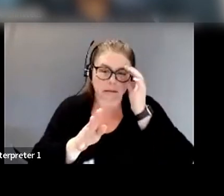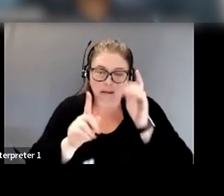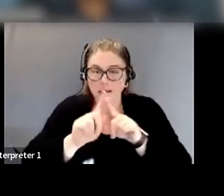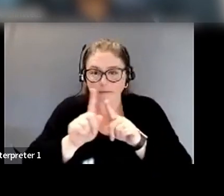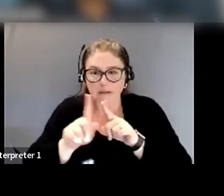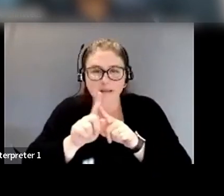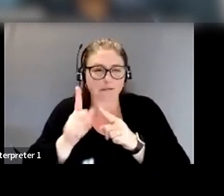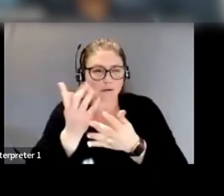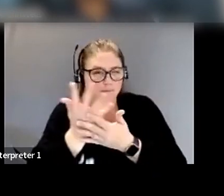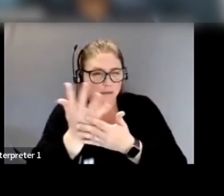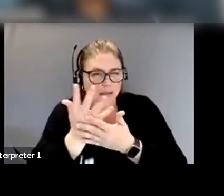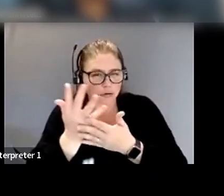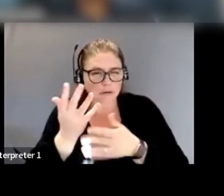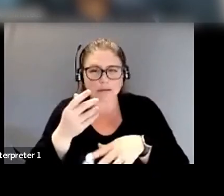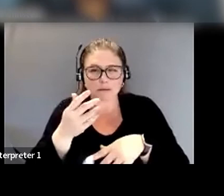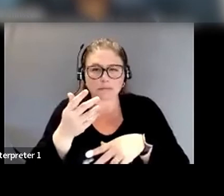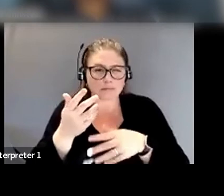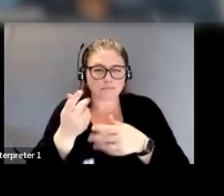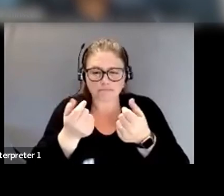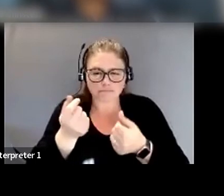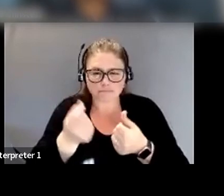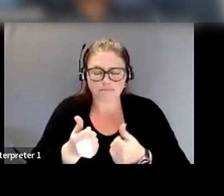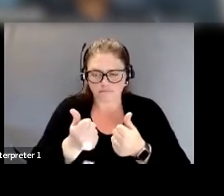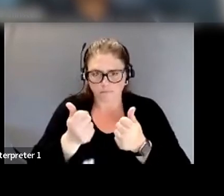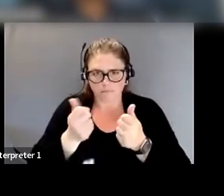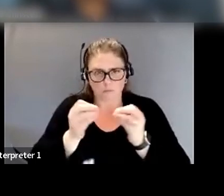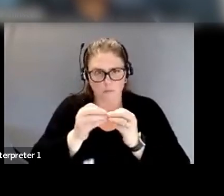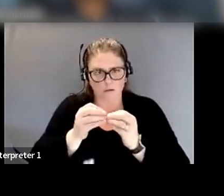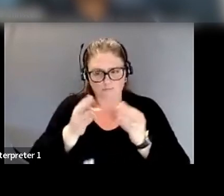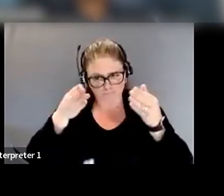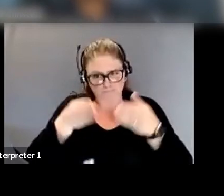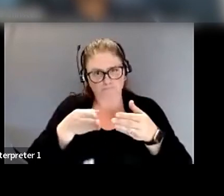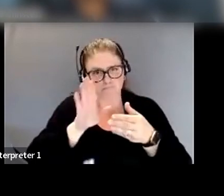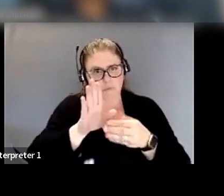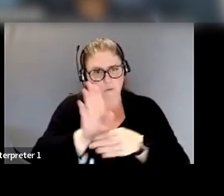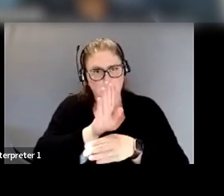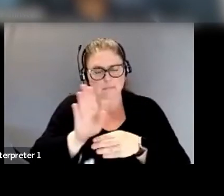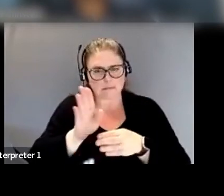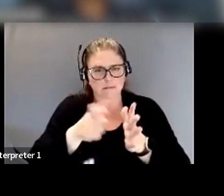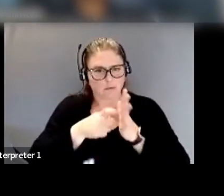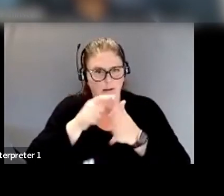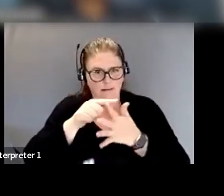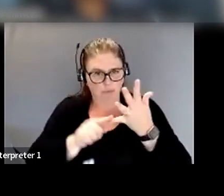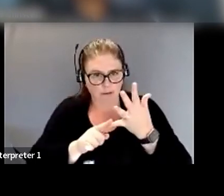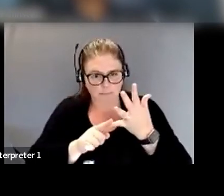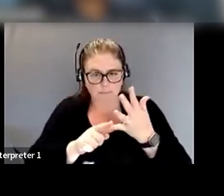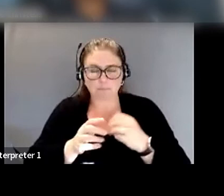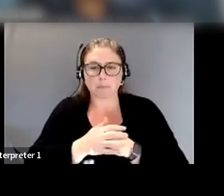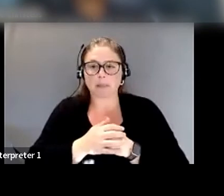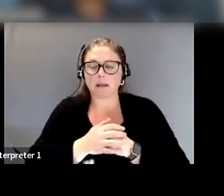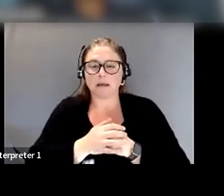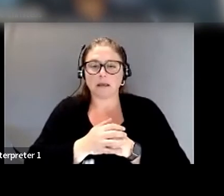is the referral code. It'll actually provide a special link, automatically applies Innovation Guelph link. We'll talk about what that means. But